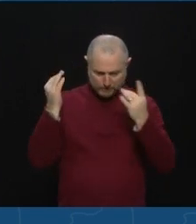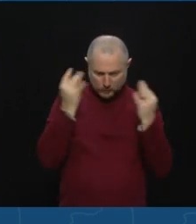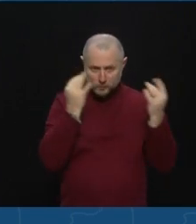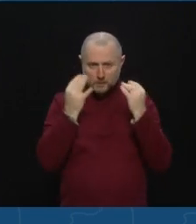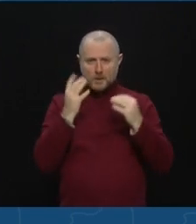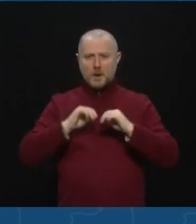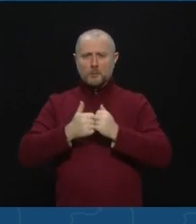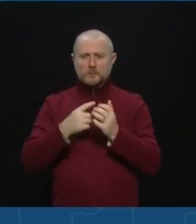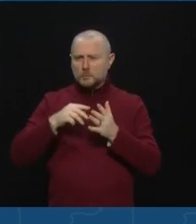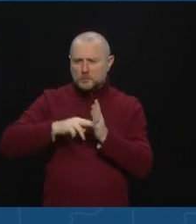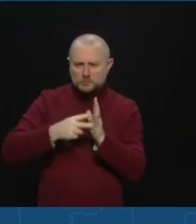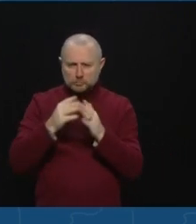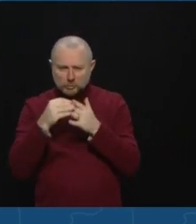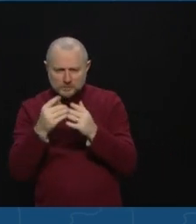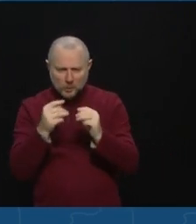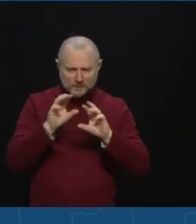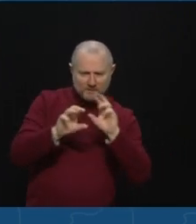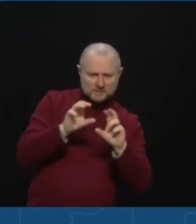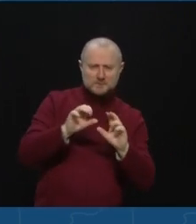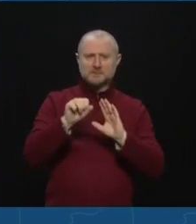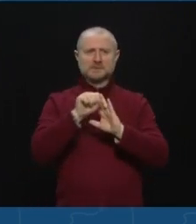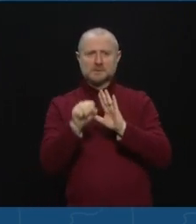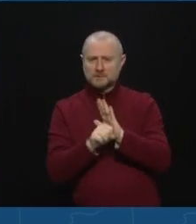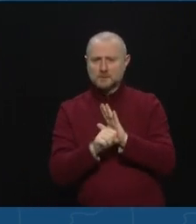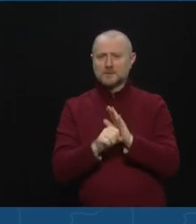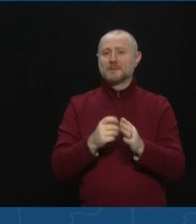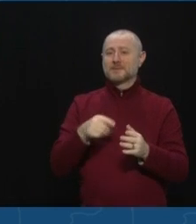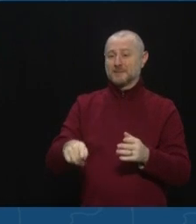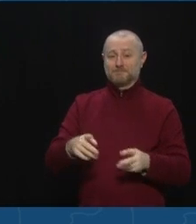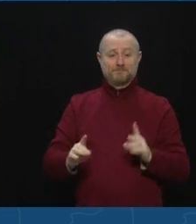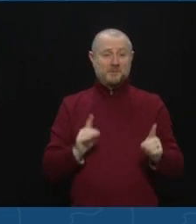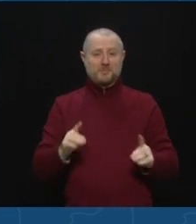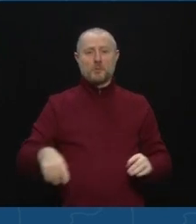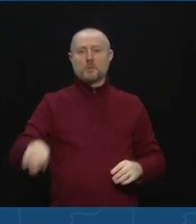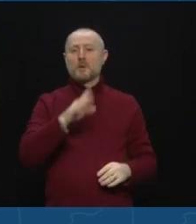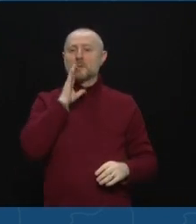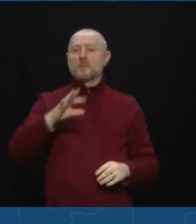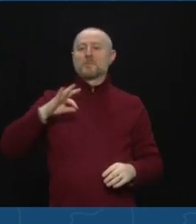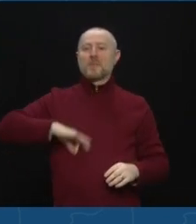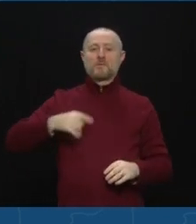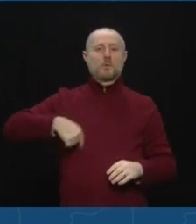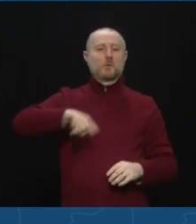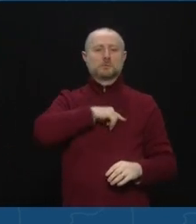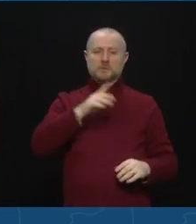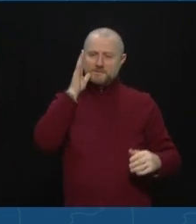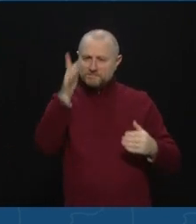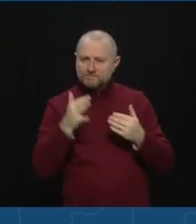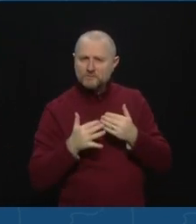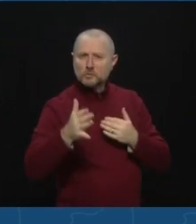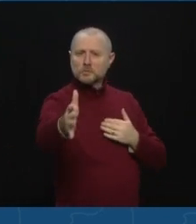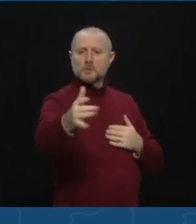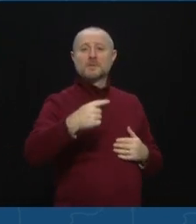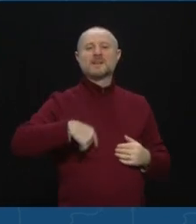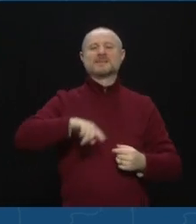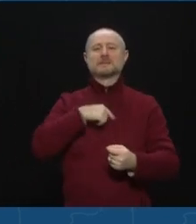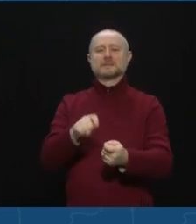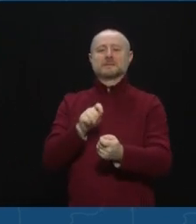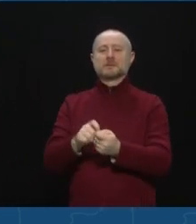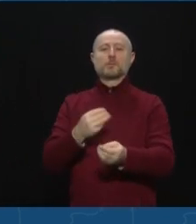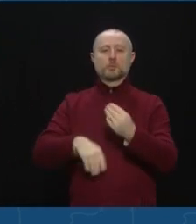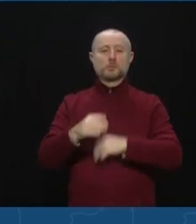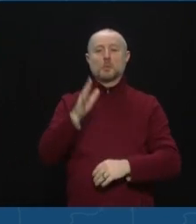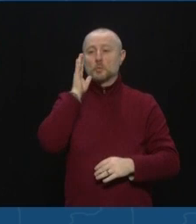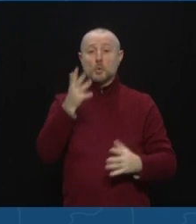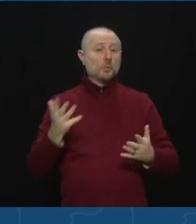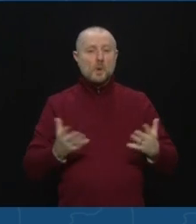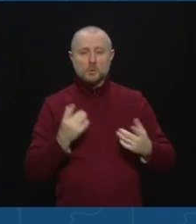our state and in our people that'll pay dividends for decades. And that's exactly what my budget will do. But this is